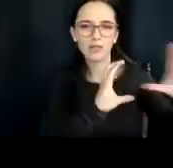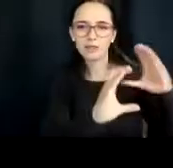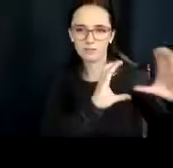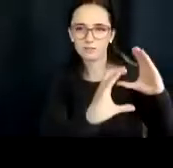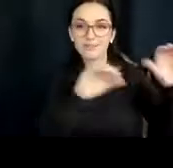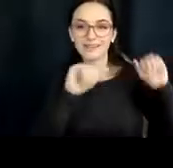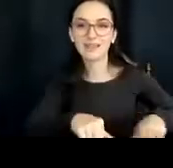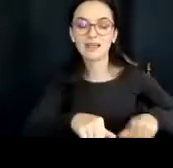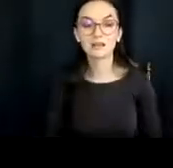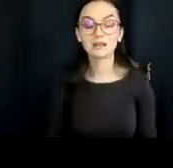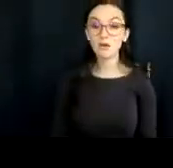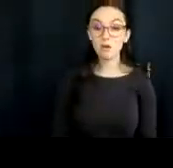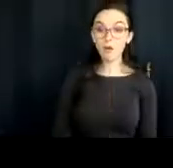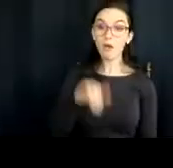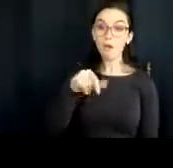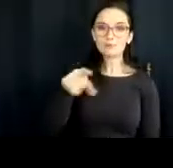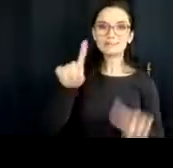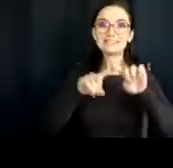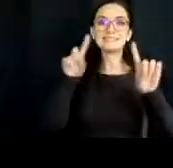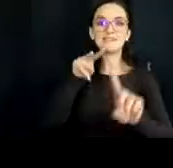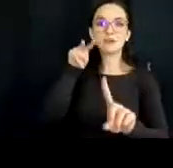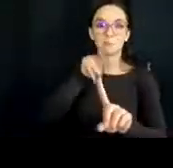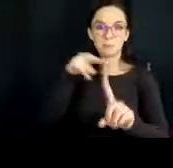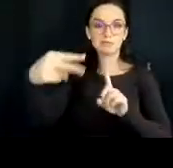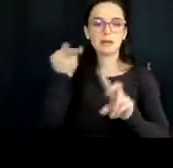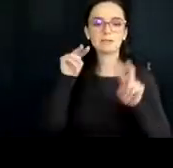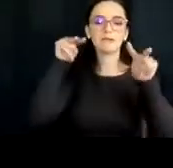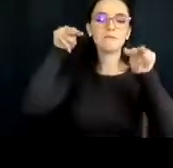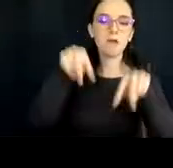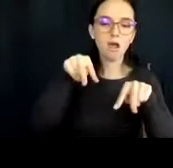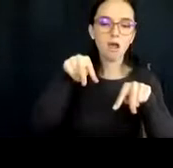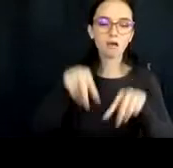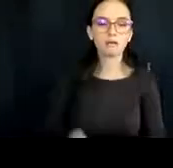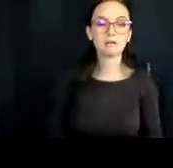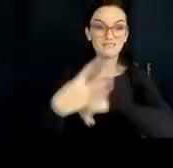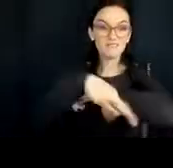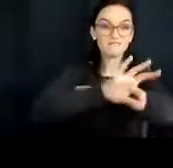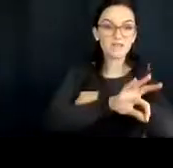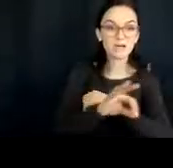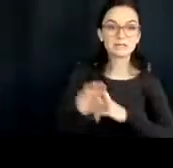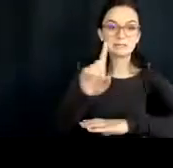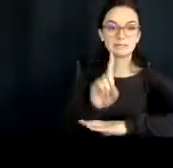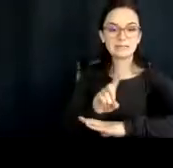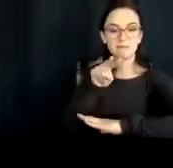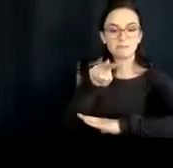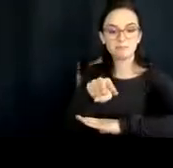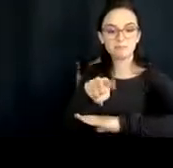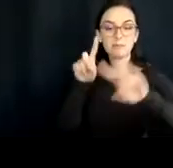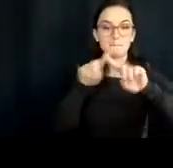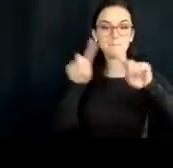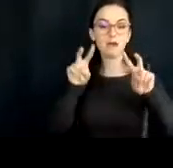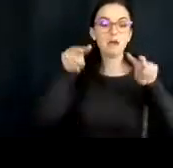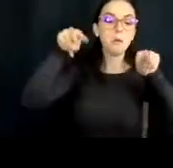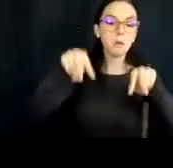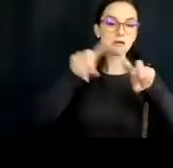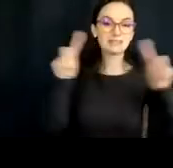different perspective up here. Yeah, Yeah, that's cool. but this is the Whoa. room where we Techie room. have